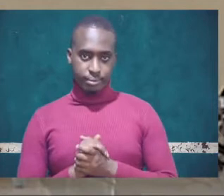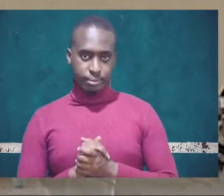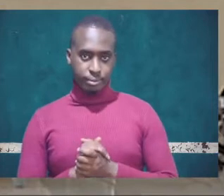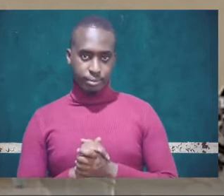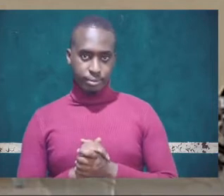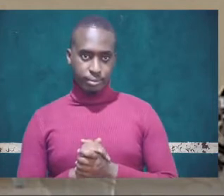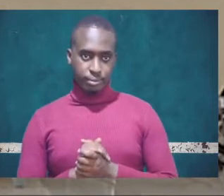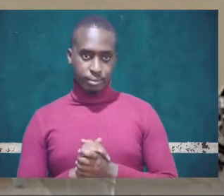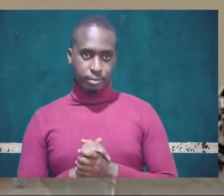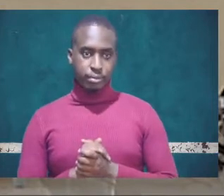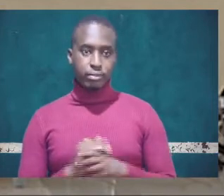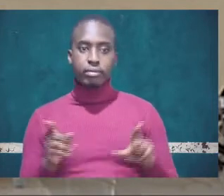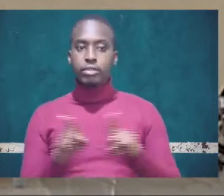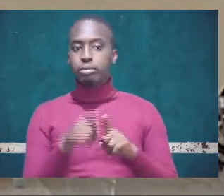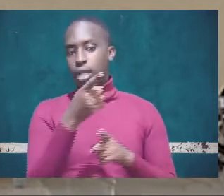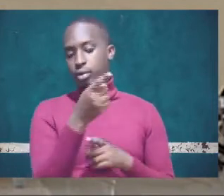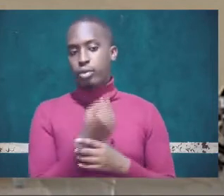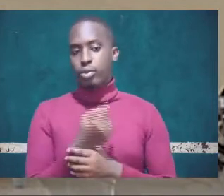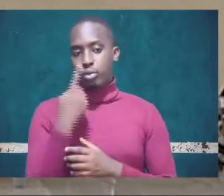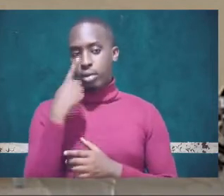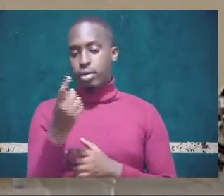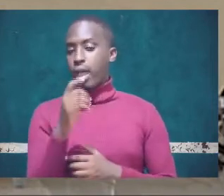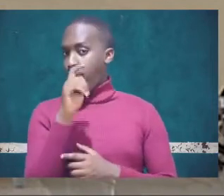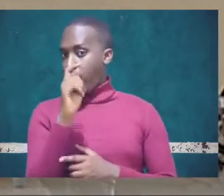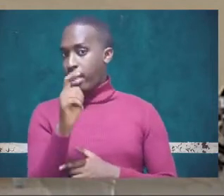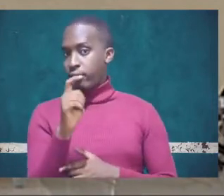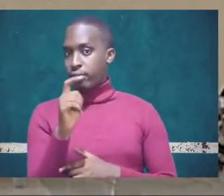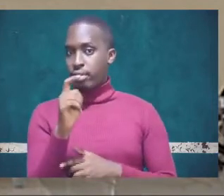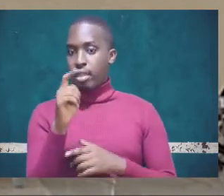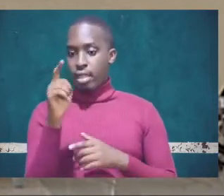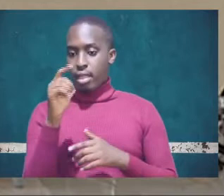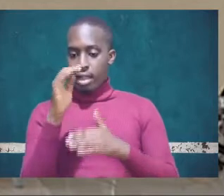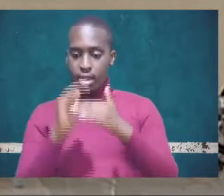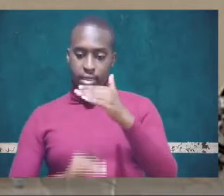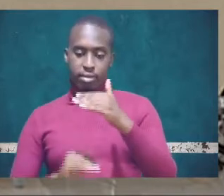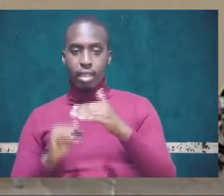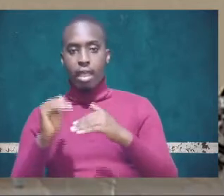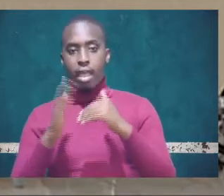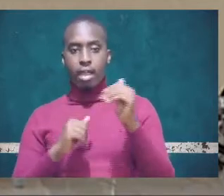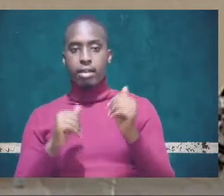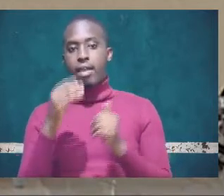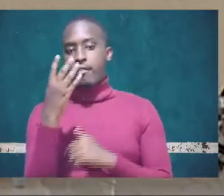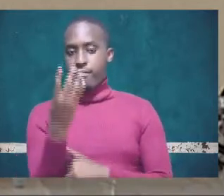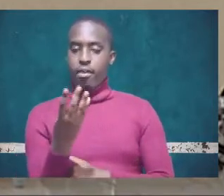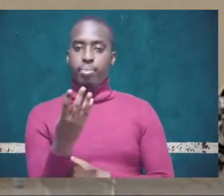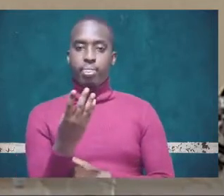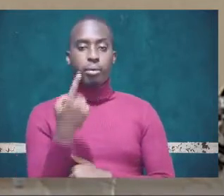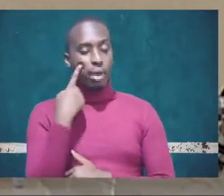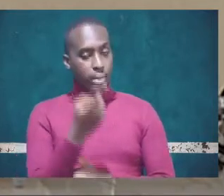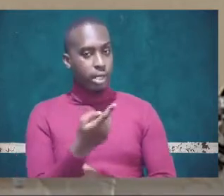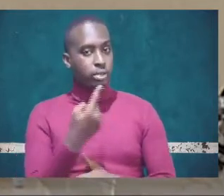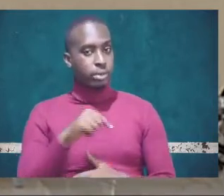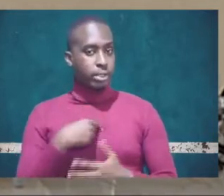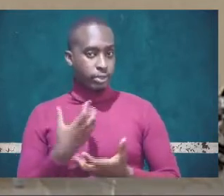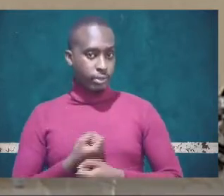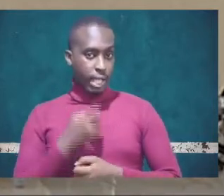They are going, here we get x less than 4. You see? Now we have